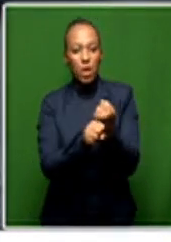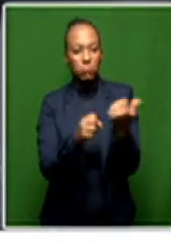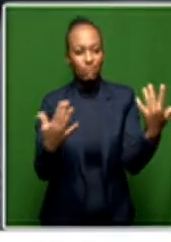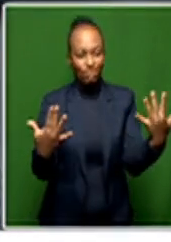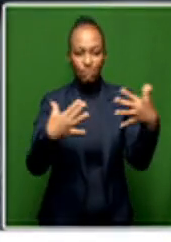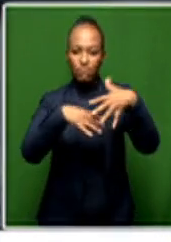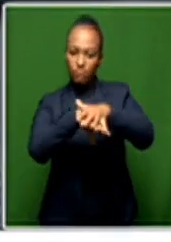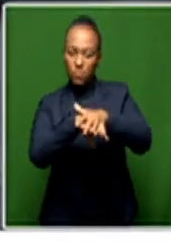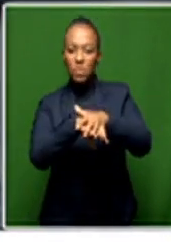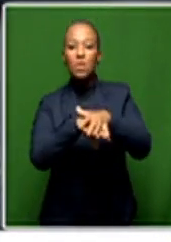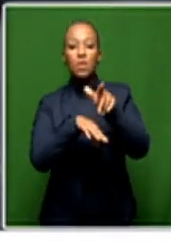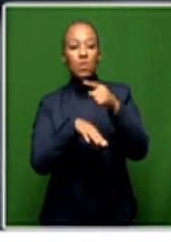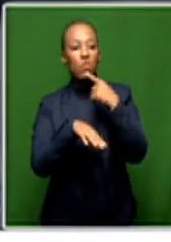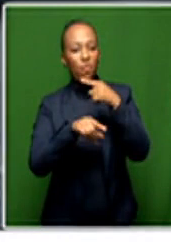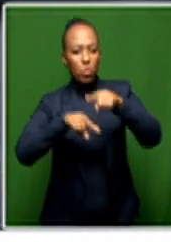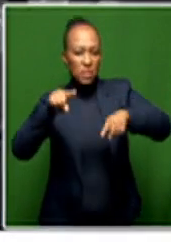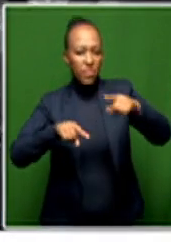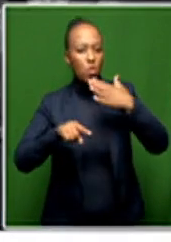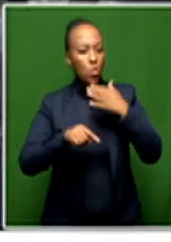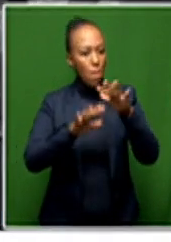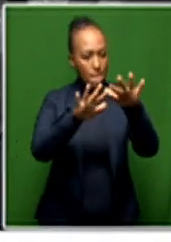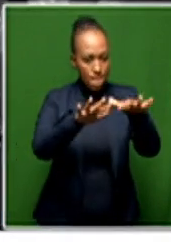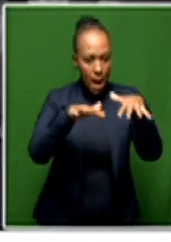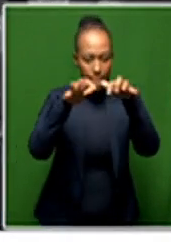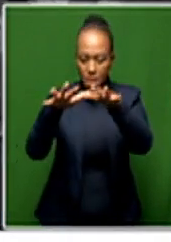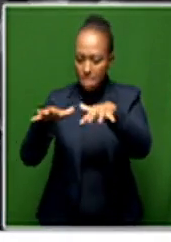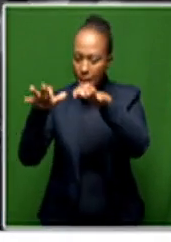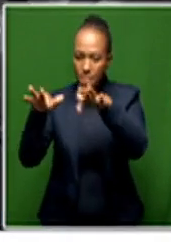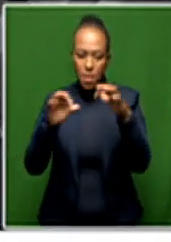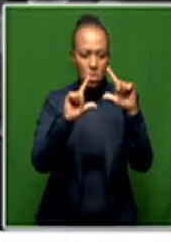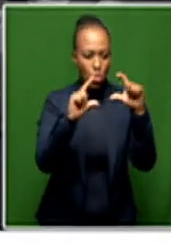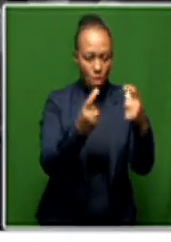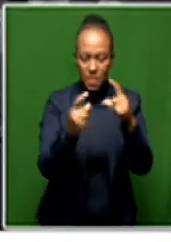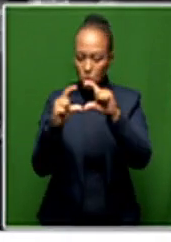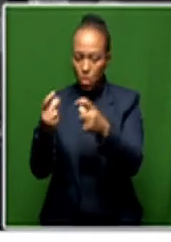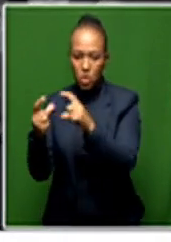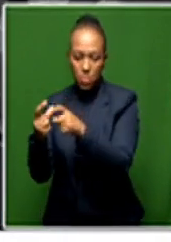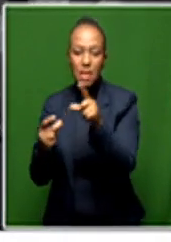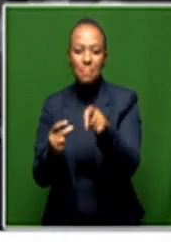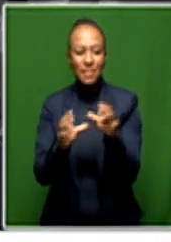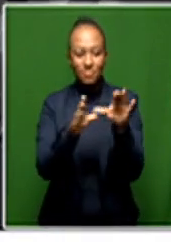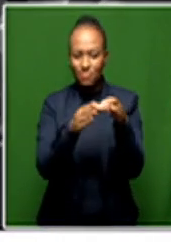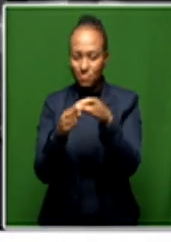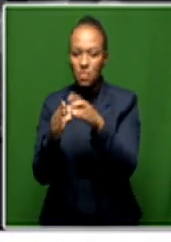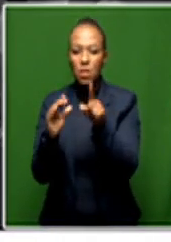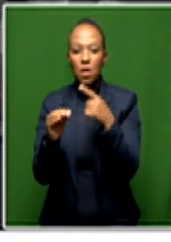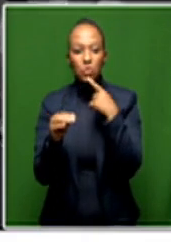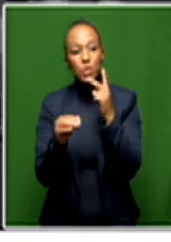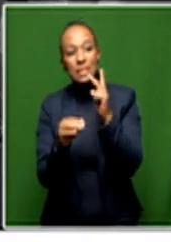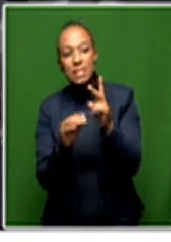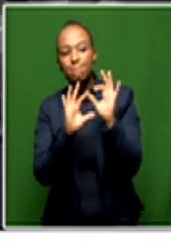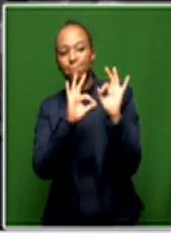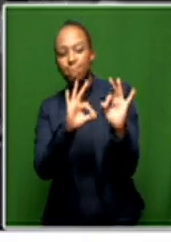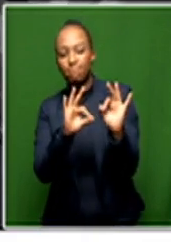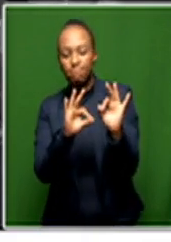interim across the relevant parliamentary committees, particularly health, finance, ourselves, and appropriations, to